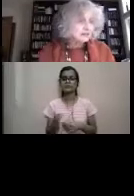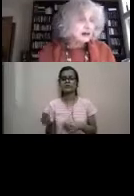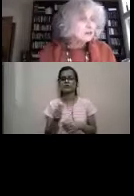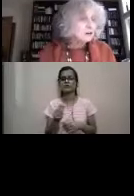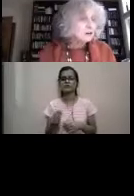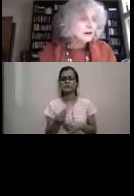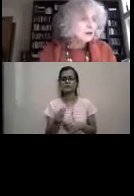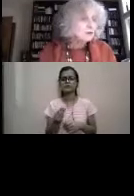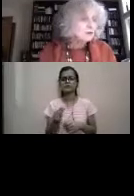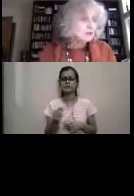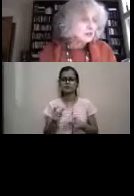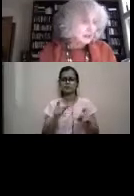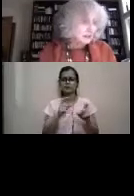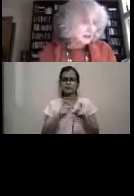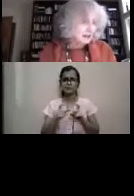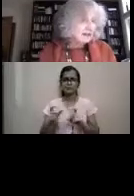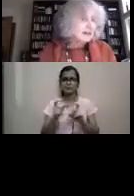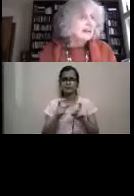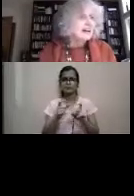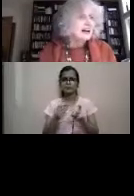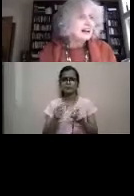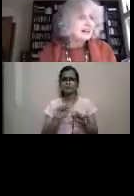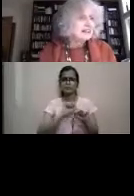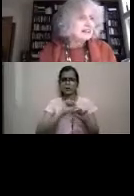place under my own steam